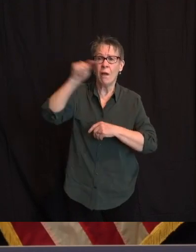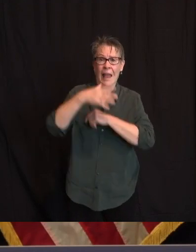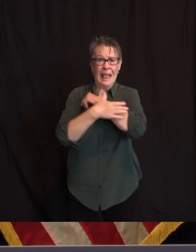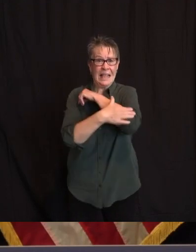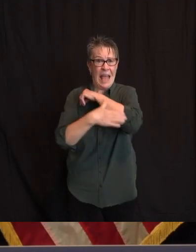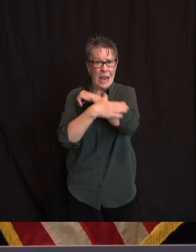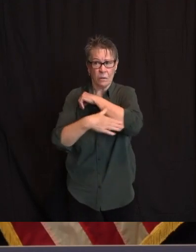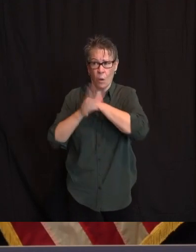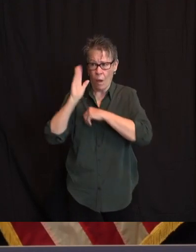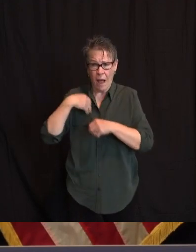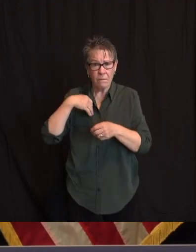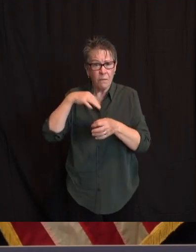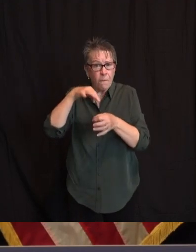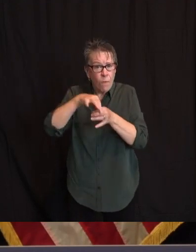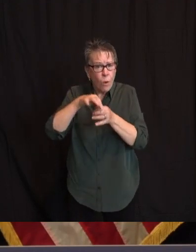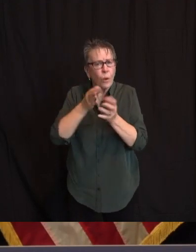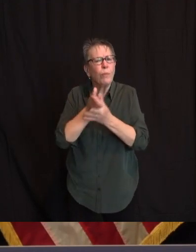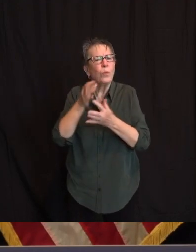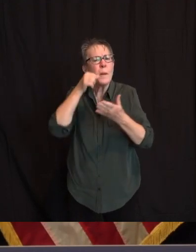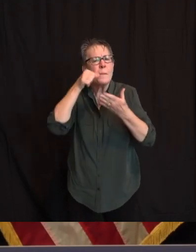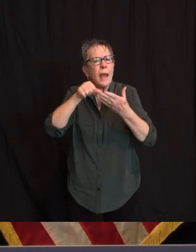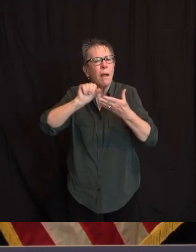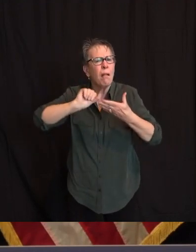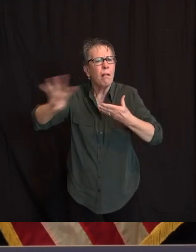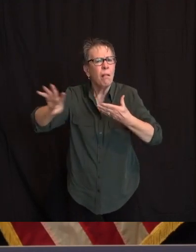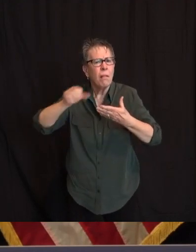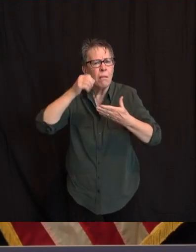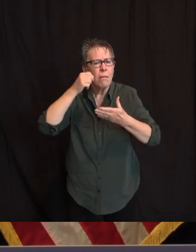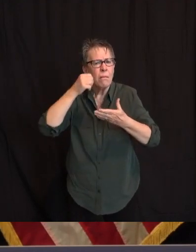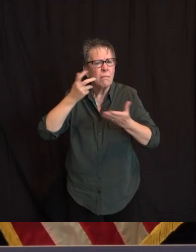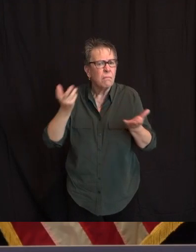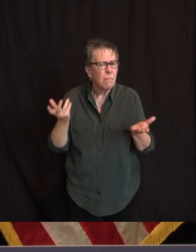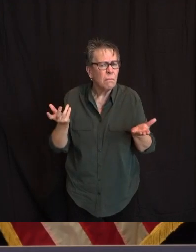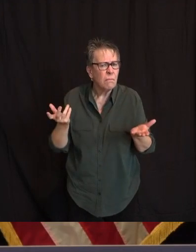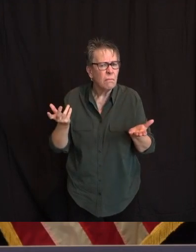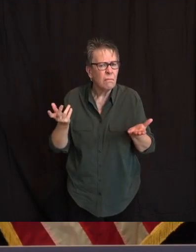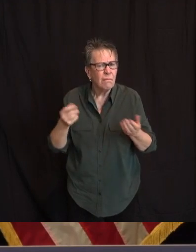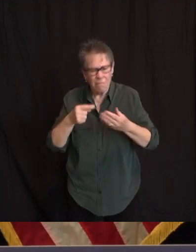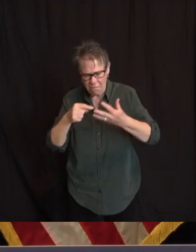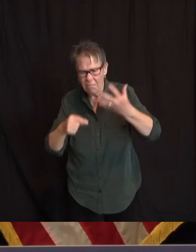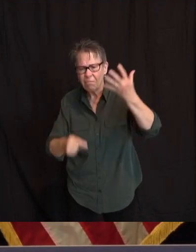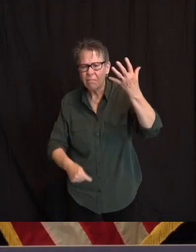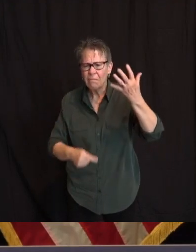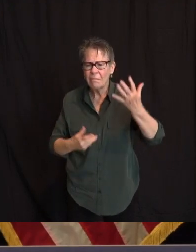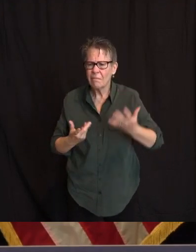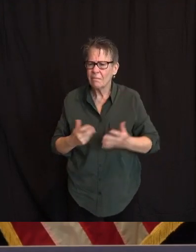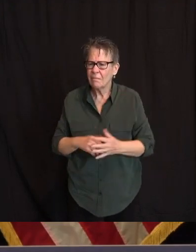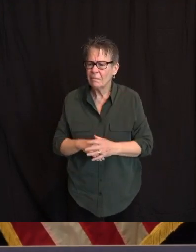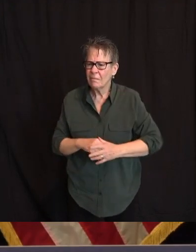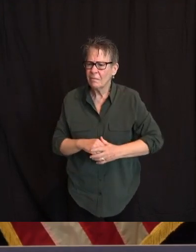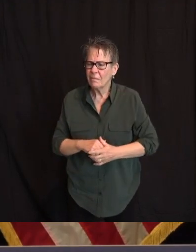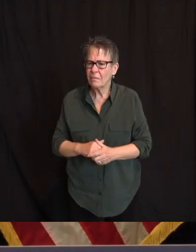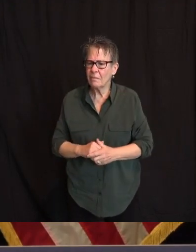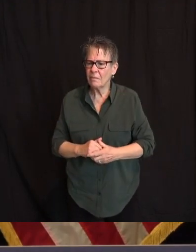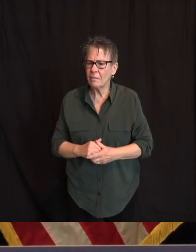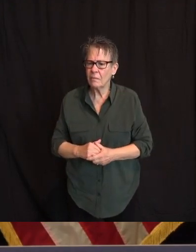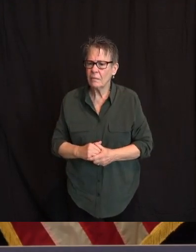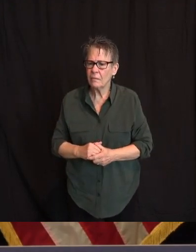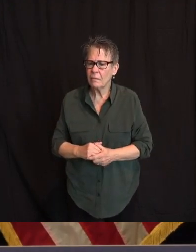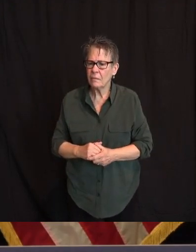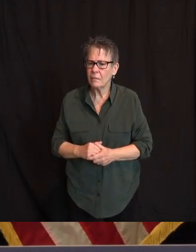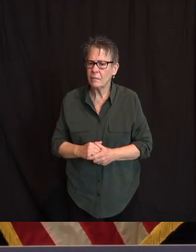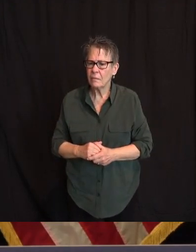let me just quickly go through. The runway from July 7 to the Democratic Convention, which was always going to be the first of the two,